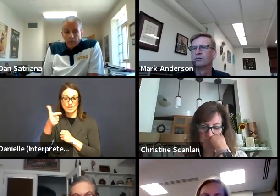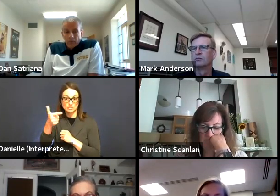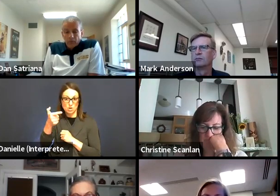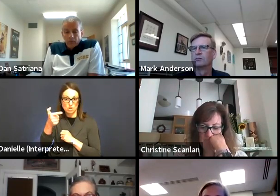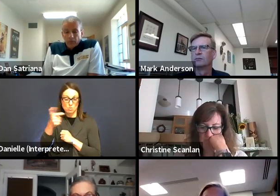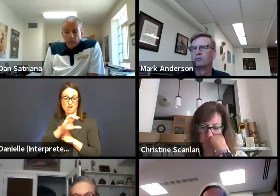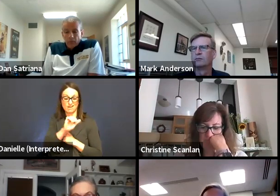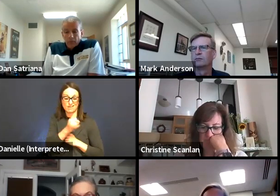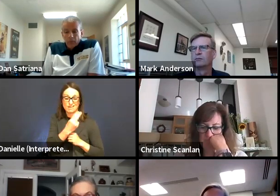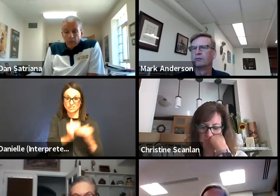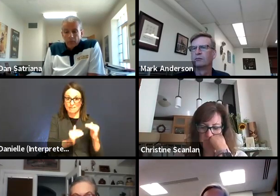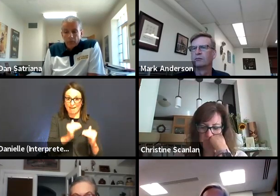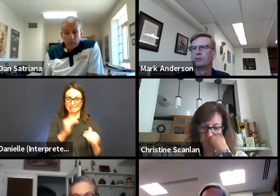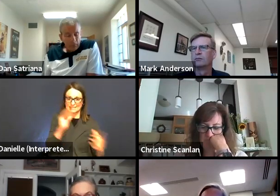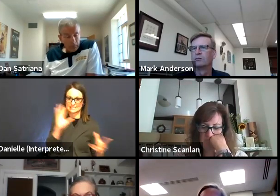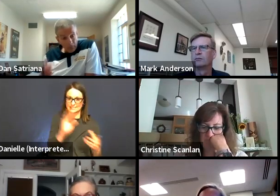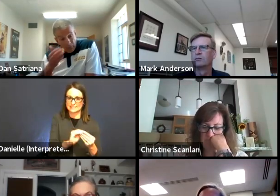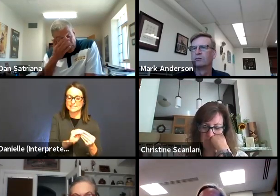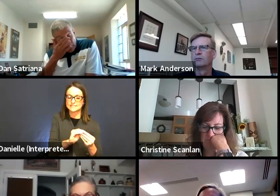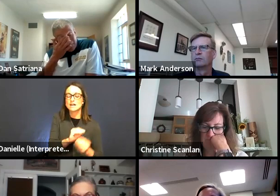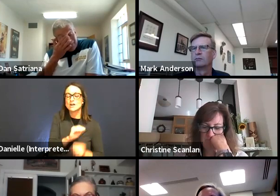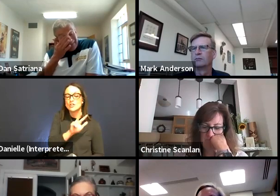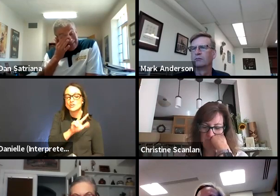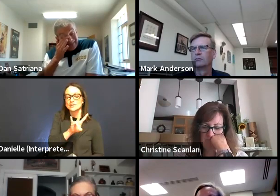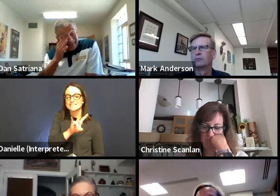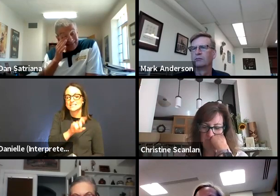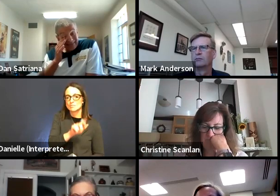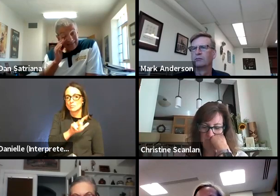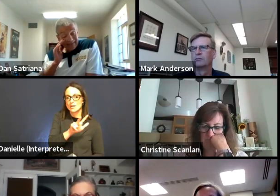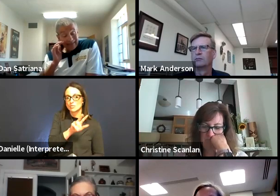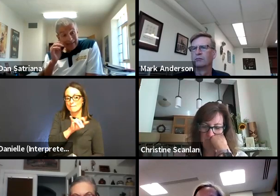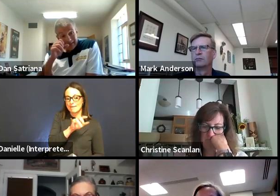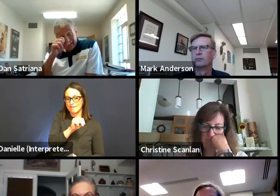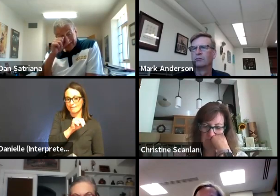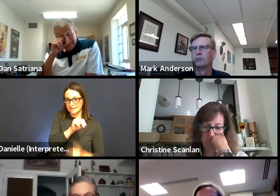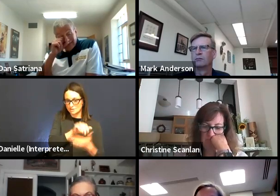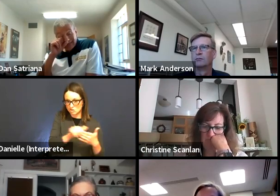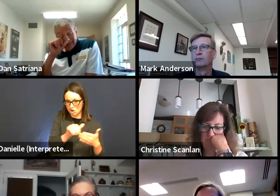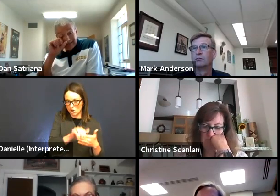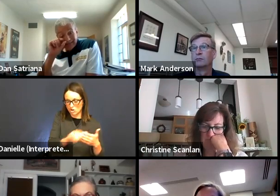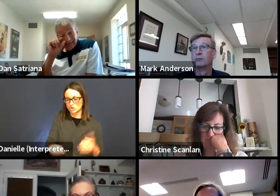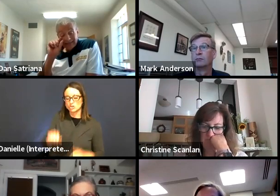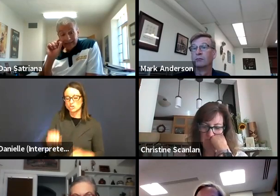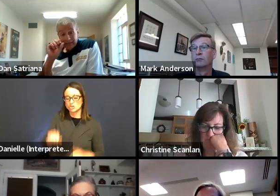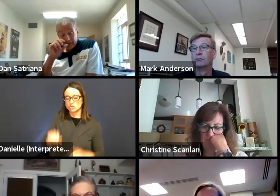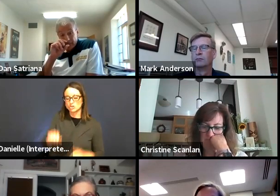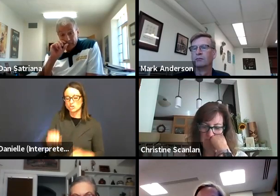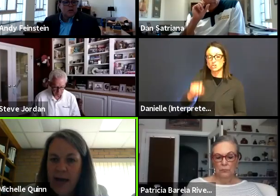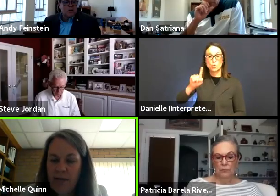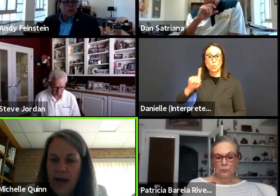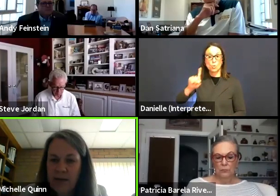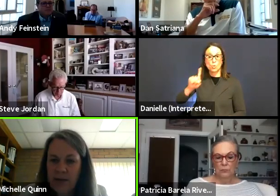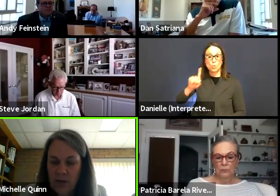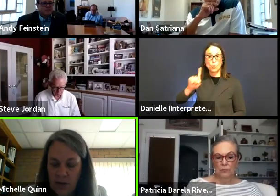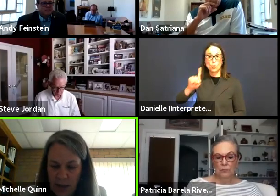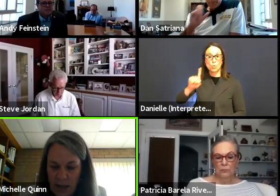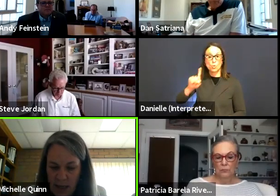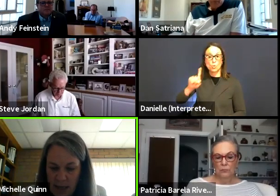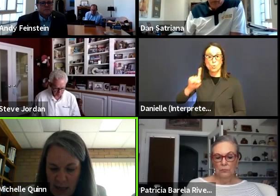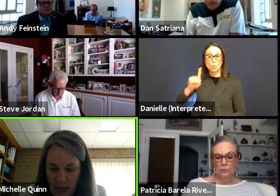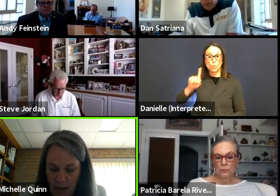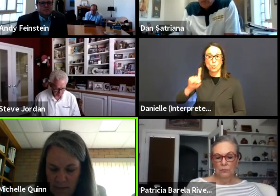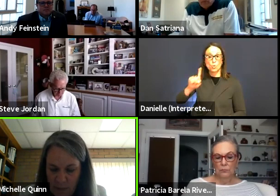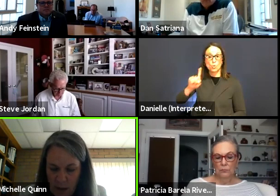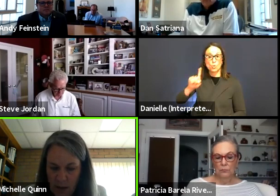totaling $37.3 million, 1.3 remaining in the operating reserve. And to your point, Maya, that is